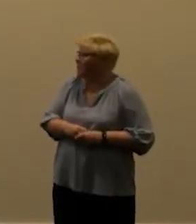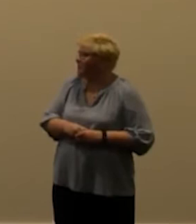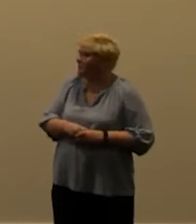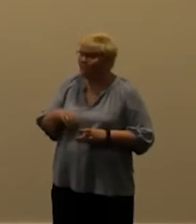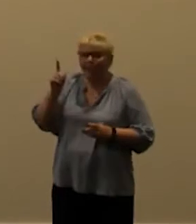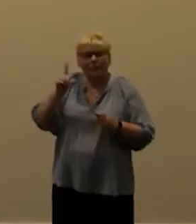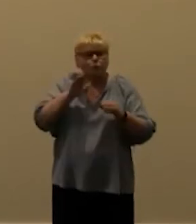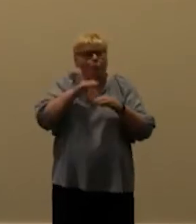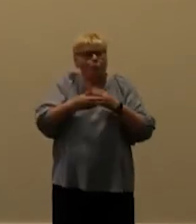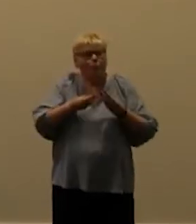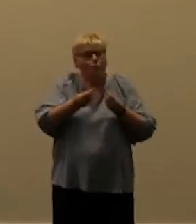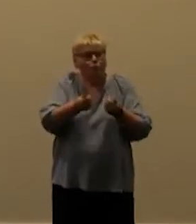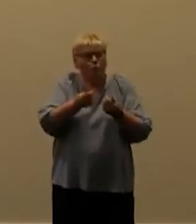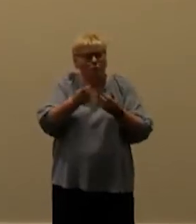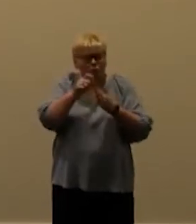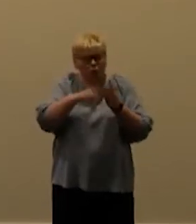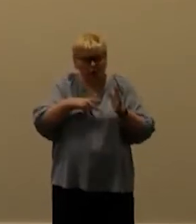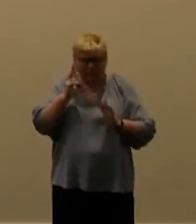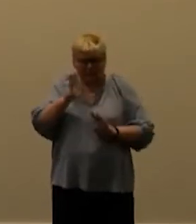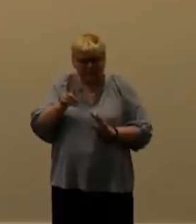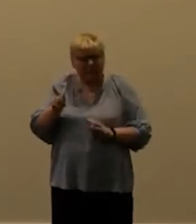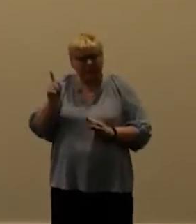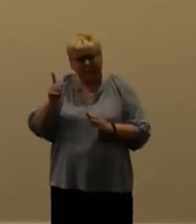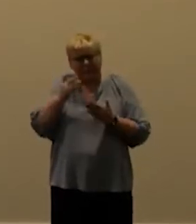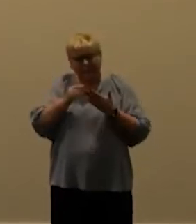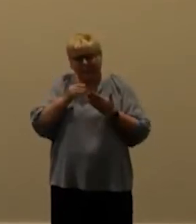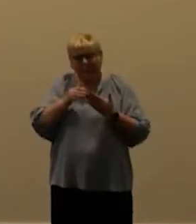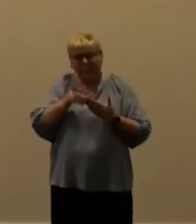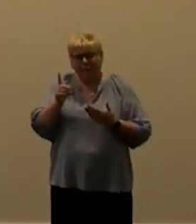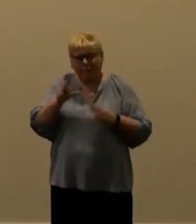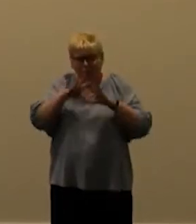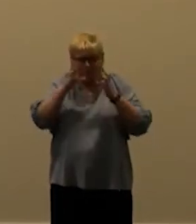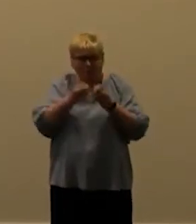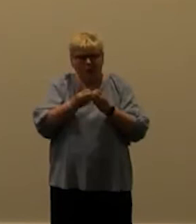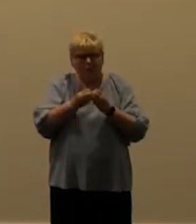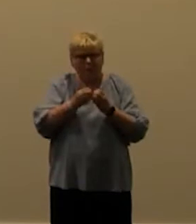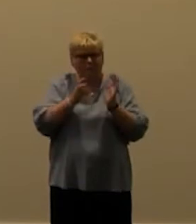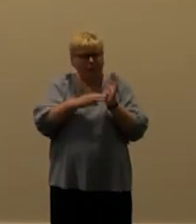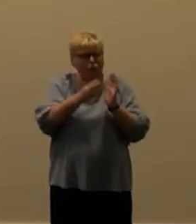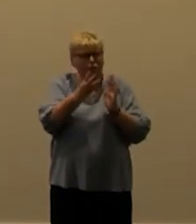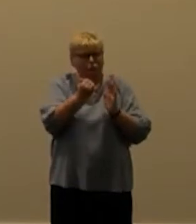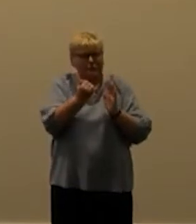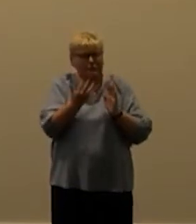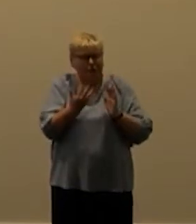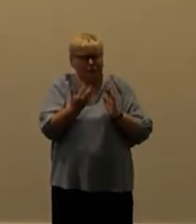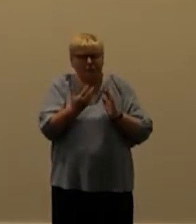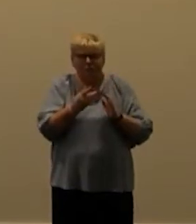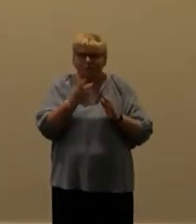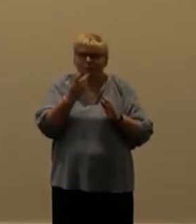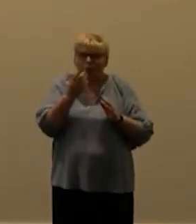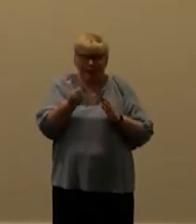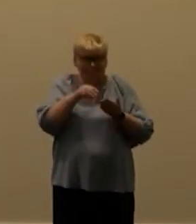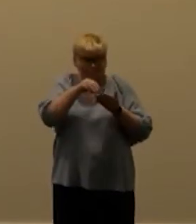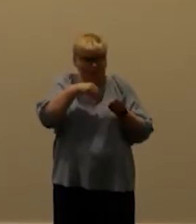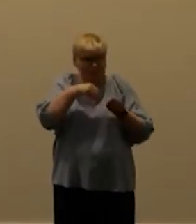of open source project or tooling I've seen that is available for kind of infrastructure as code for Microsoft 365. There is paid offerings out